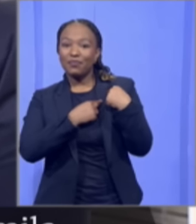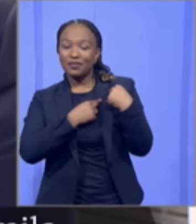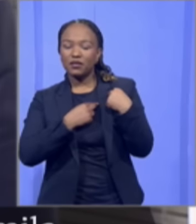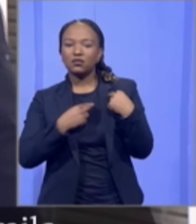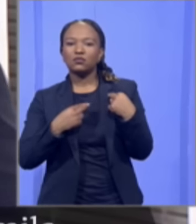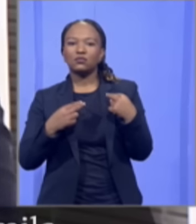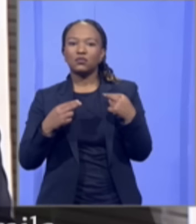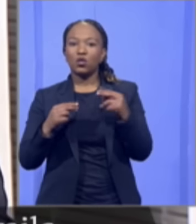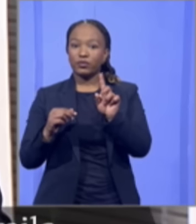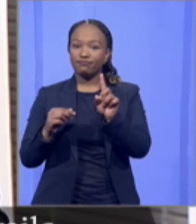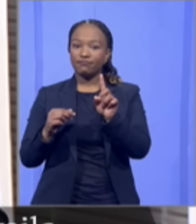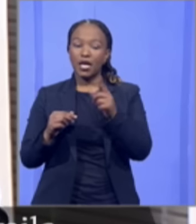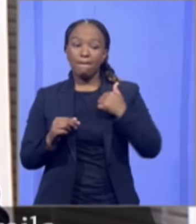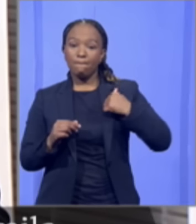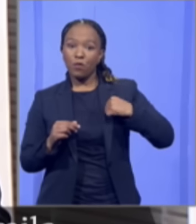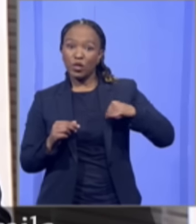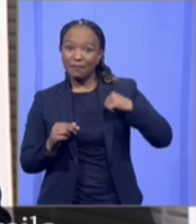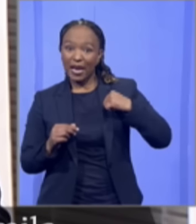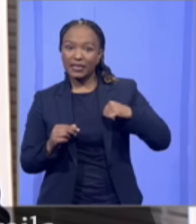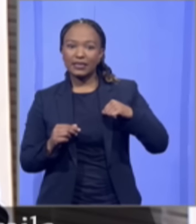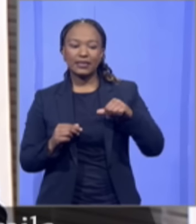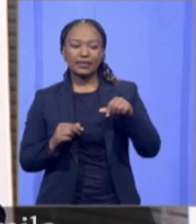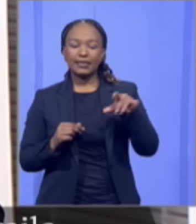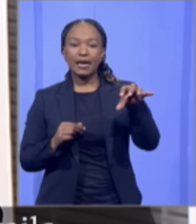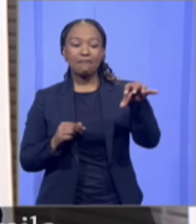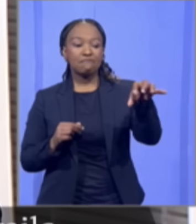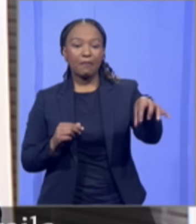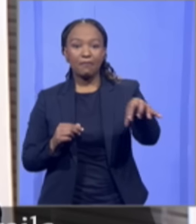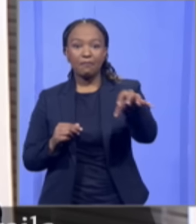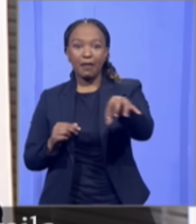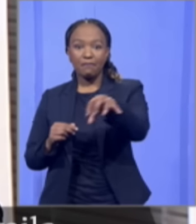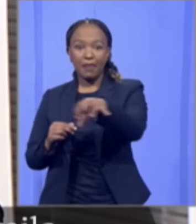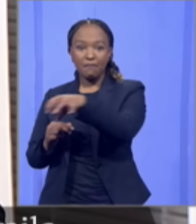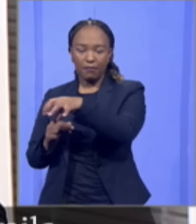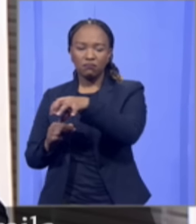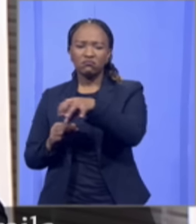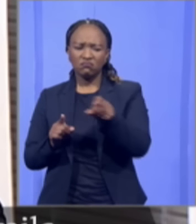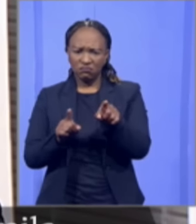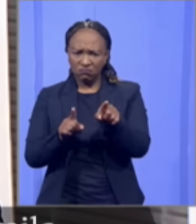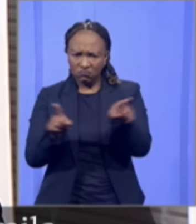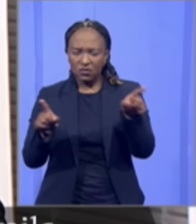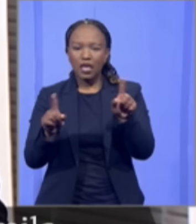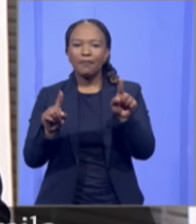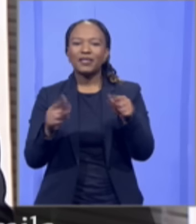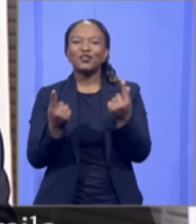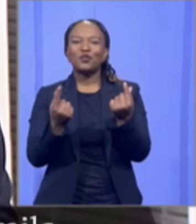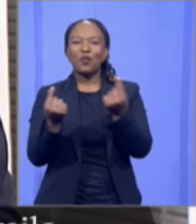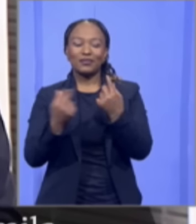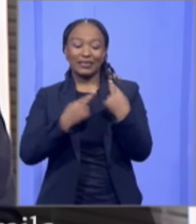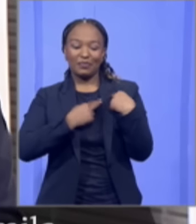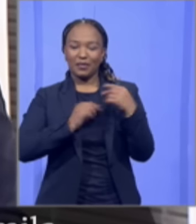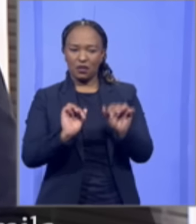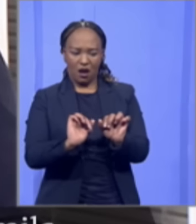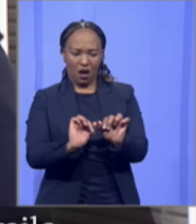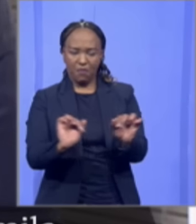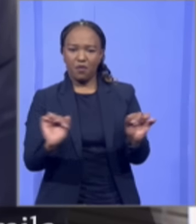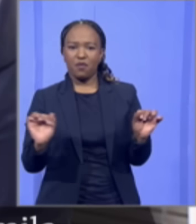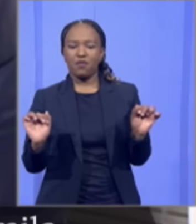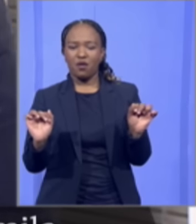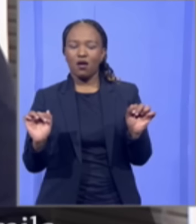we can support them. Our mandate is simple. We must revitalize our CBDs, in